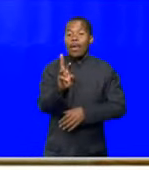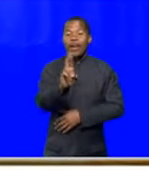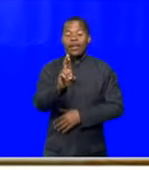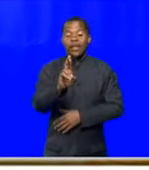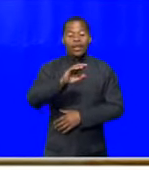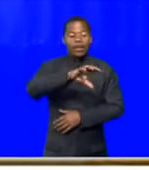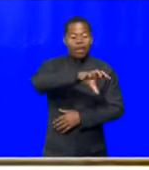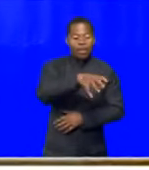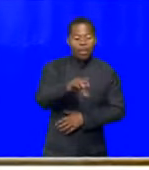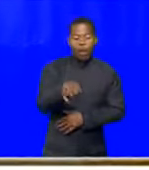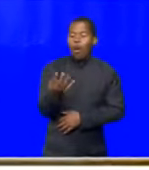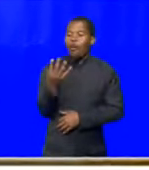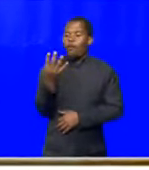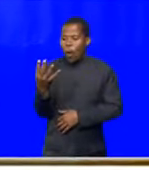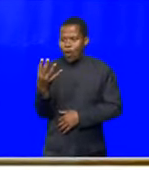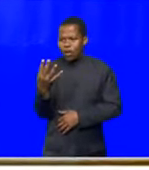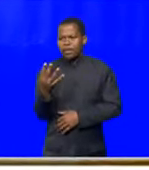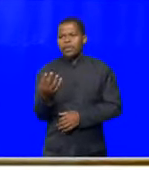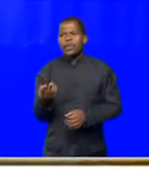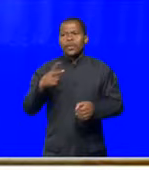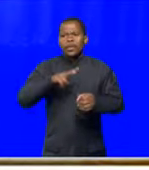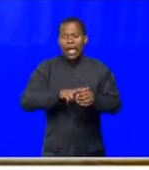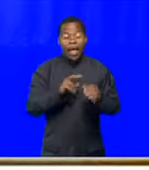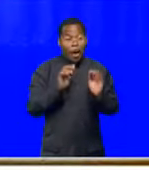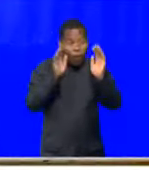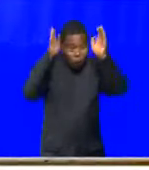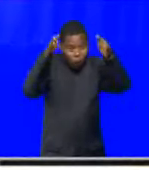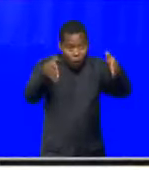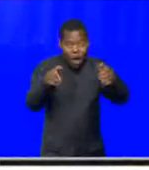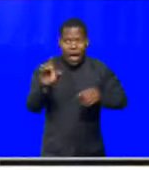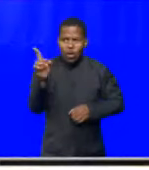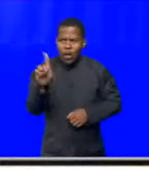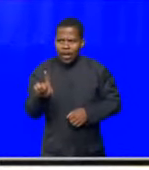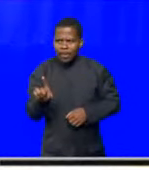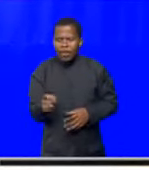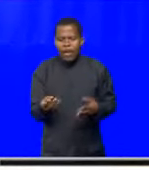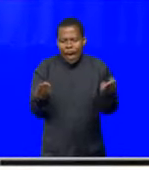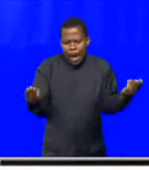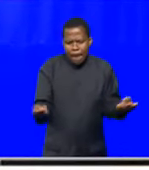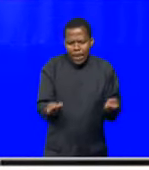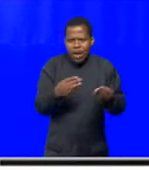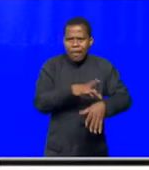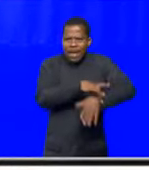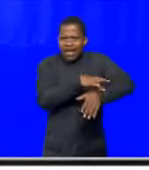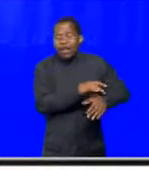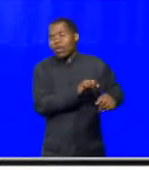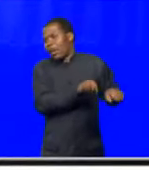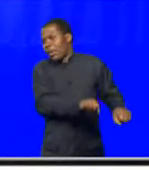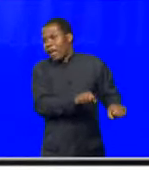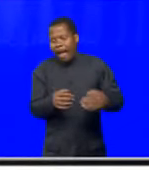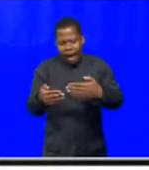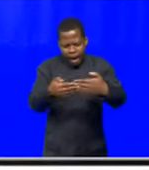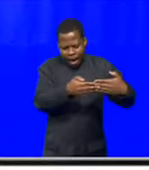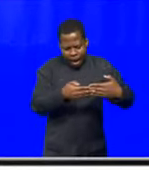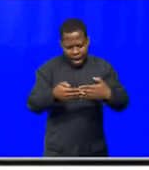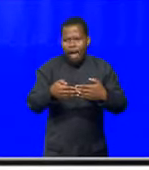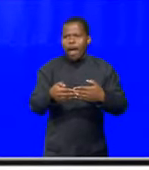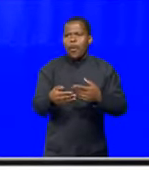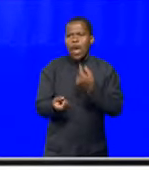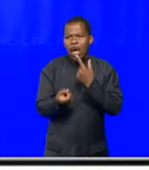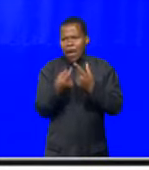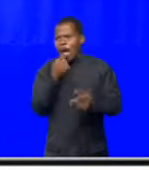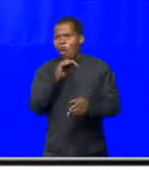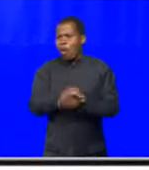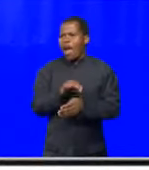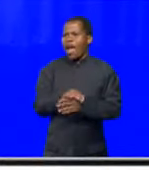reason behind the training was the treatment gap in the health sector. The health workers were capacitated on